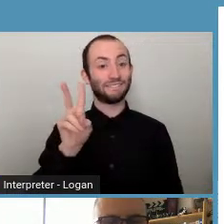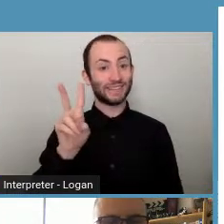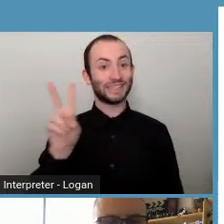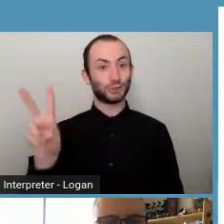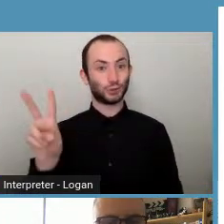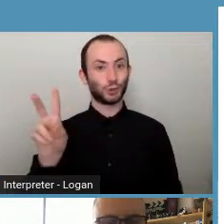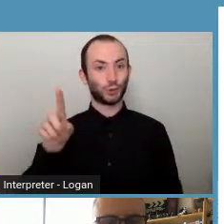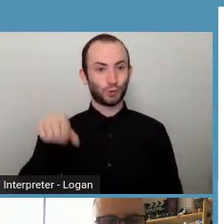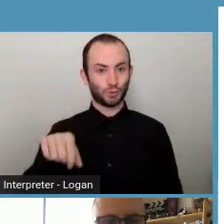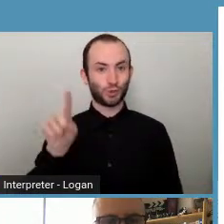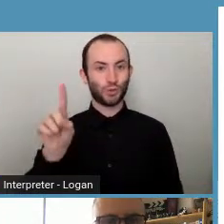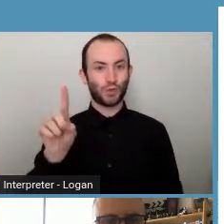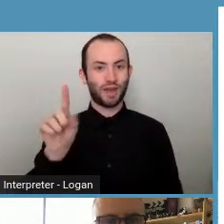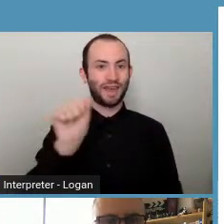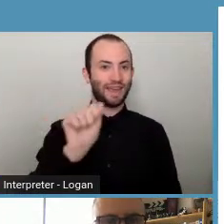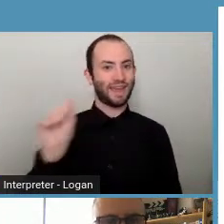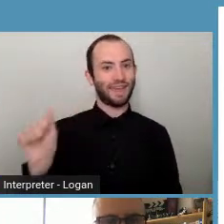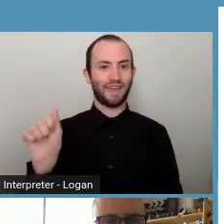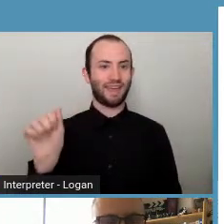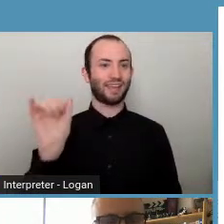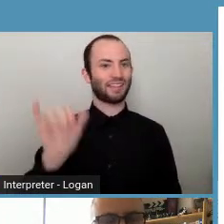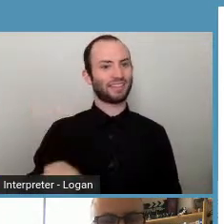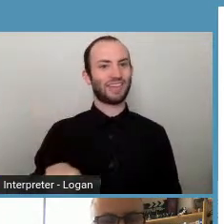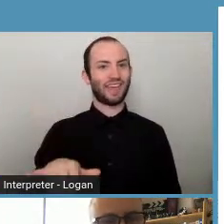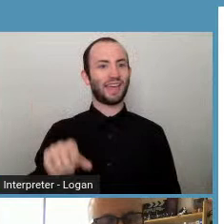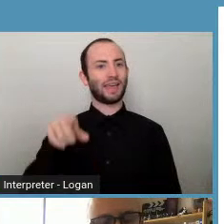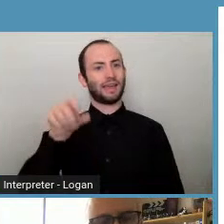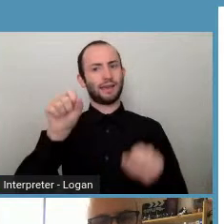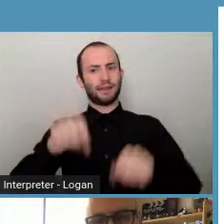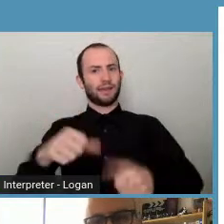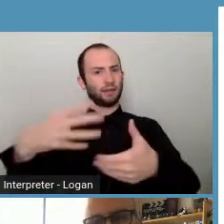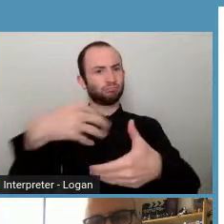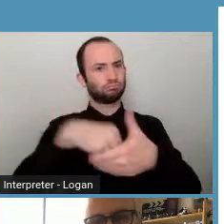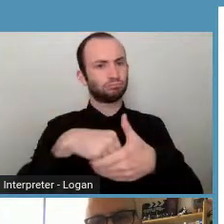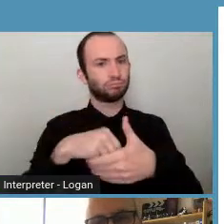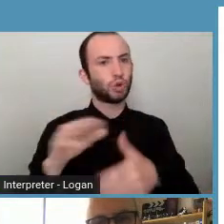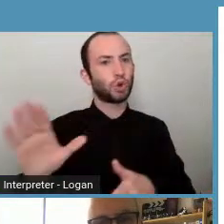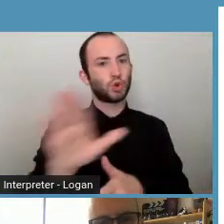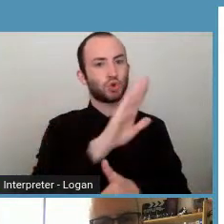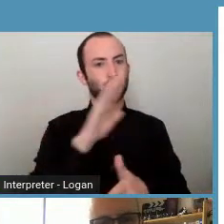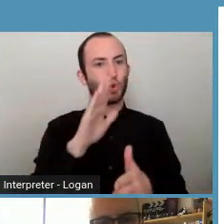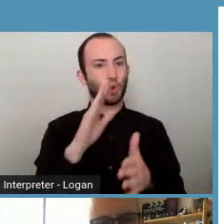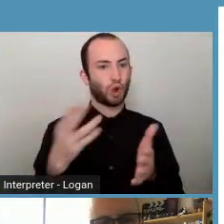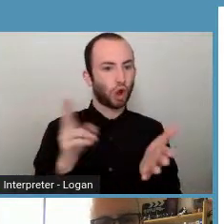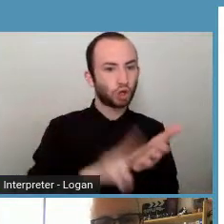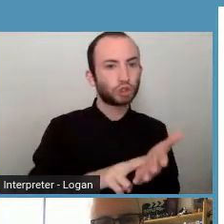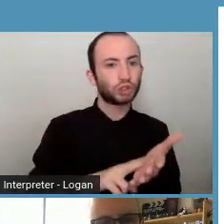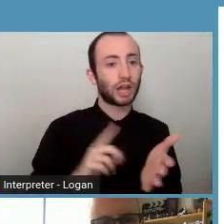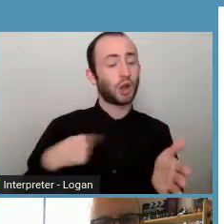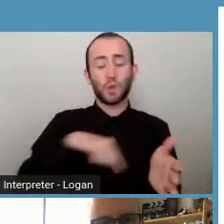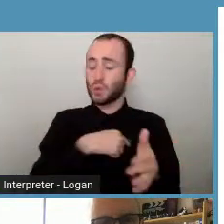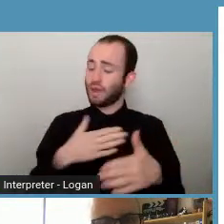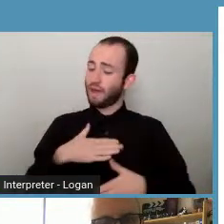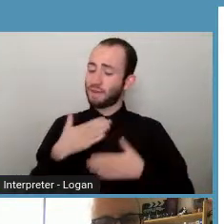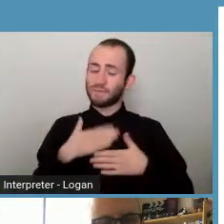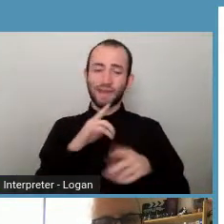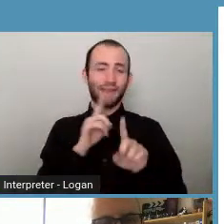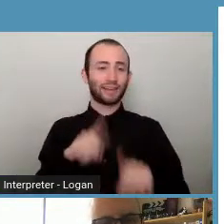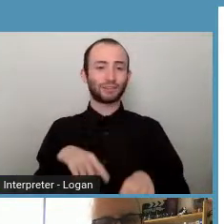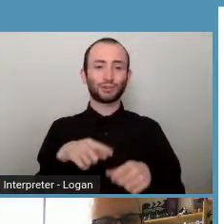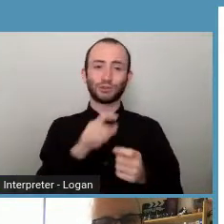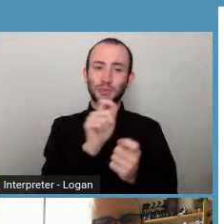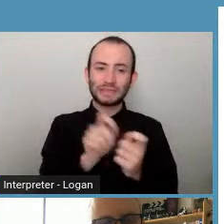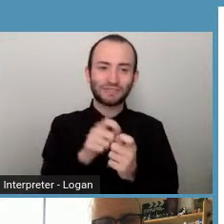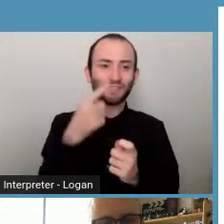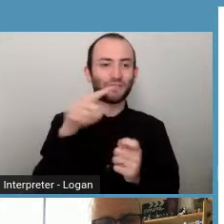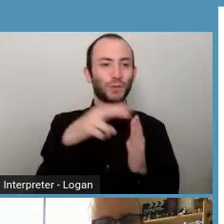build in to your purchasing requirements, your RFPs, and your contracts. We're happy to answer questions about the specifics of those rules,